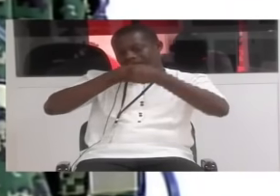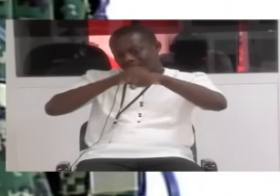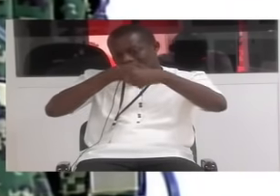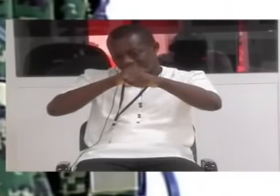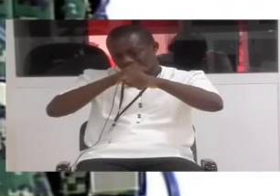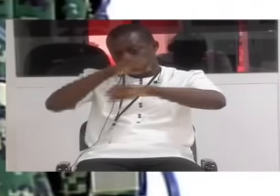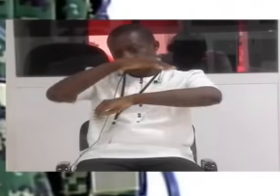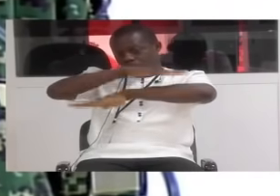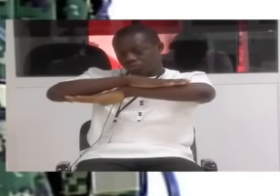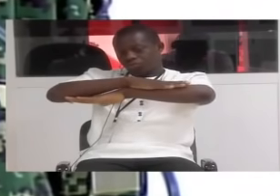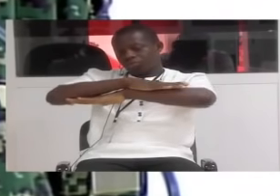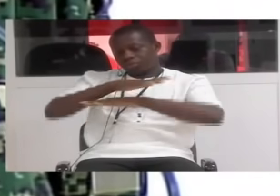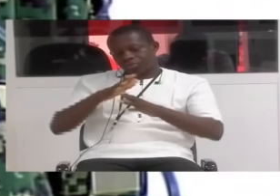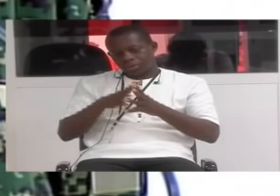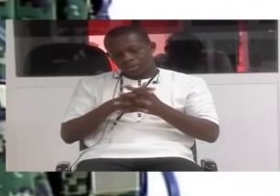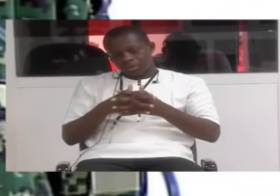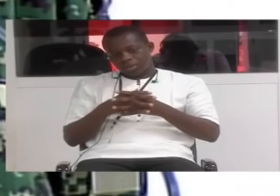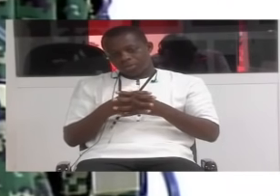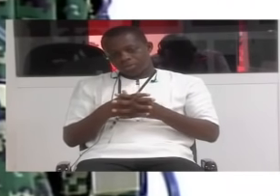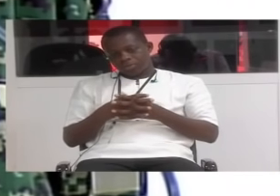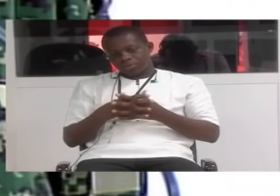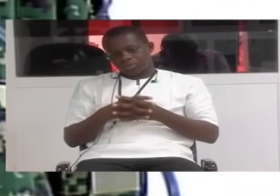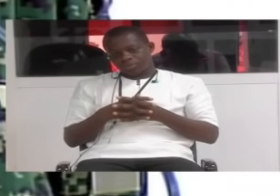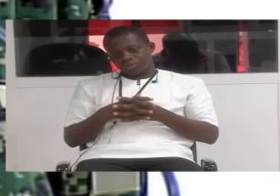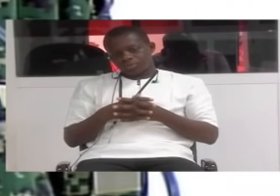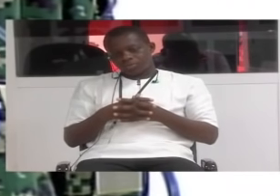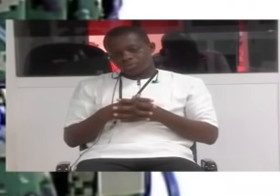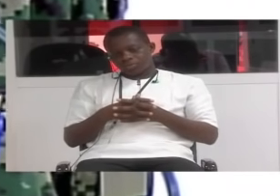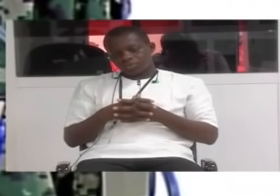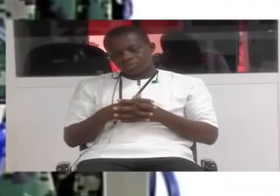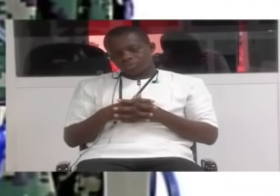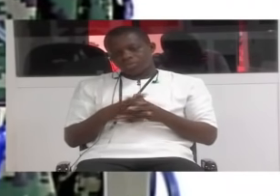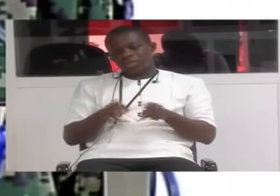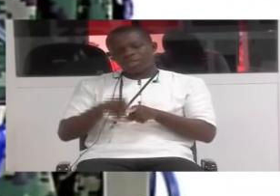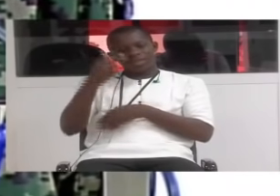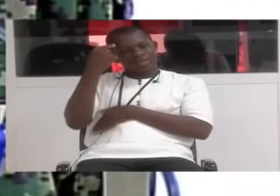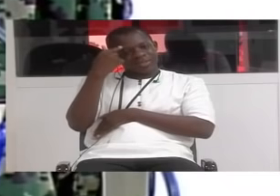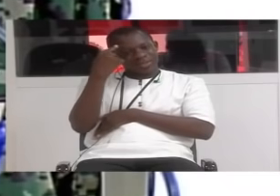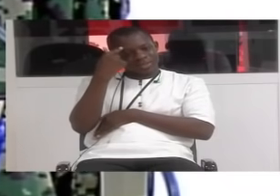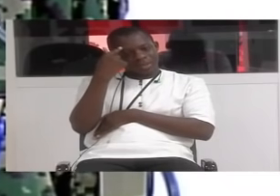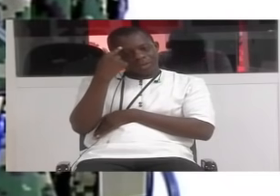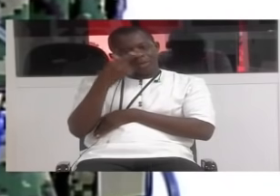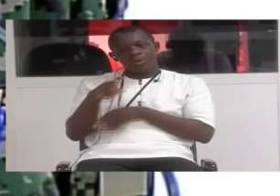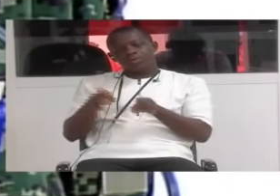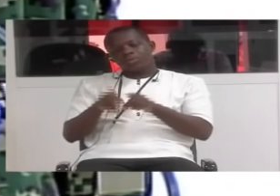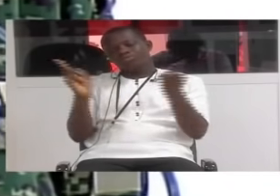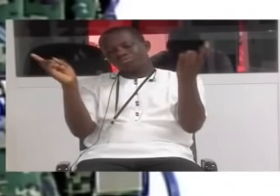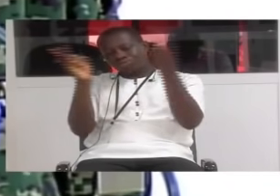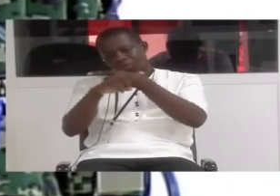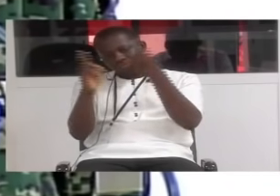was being kept? And this is in Tanje at the NIA training school. Ngamira nga ño falinje luñ